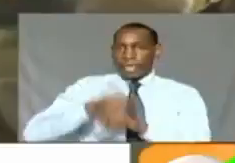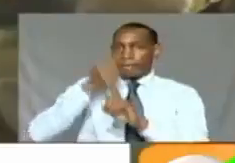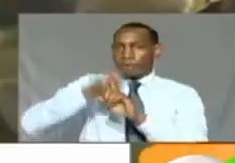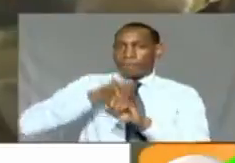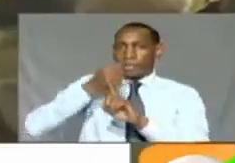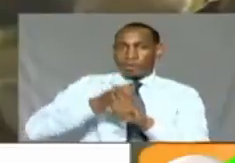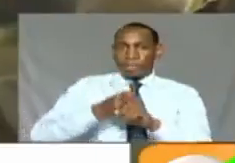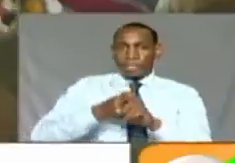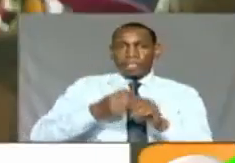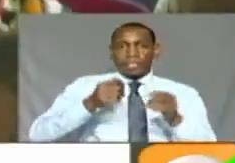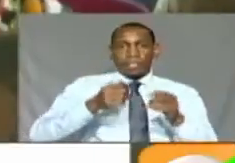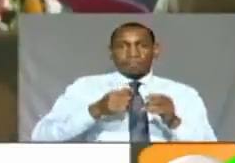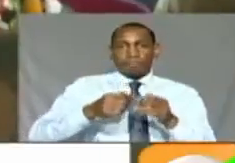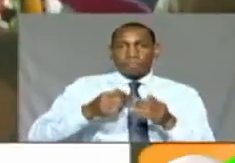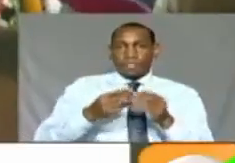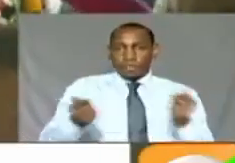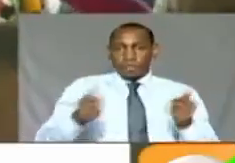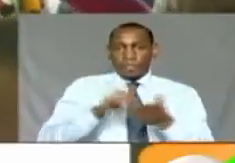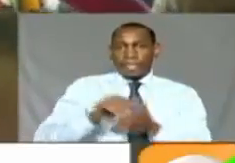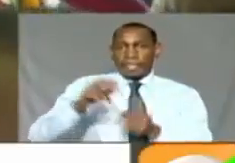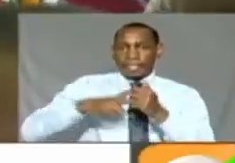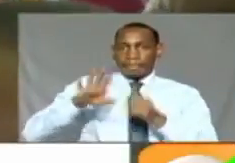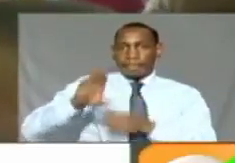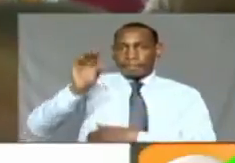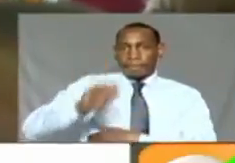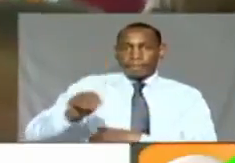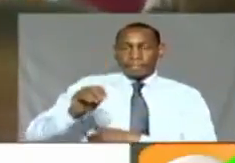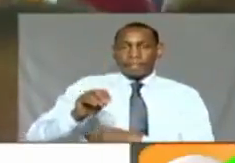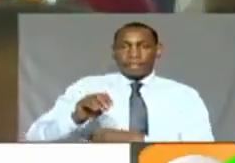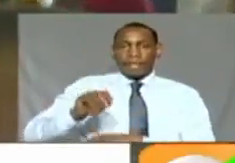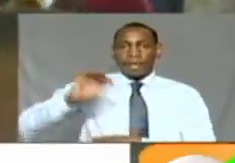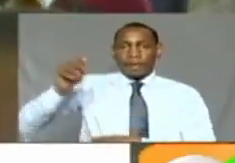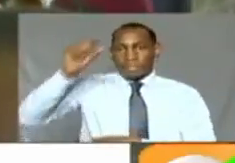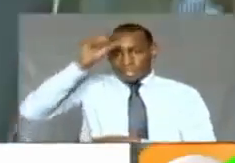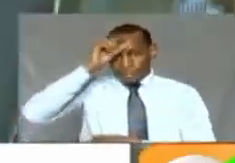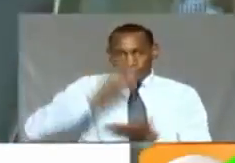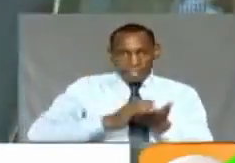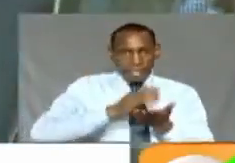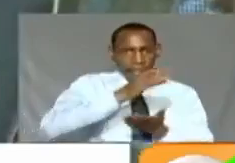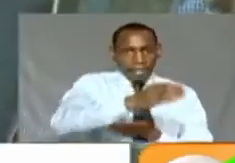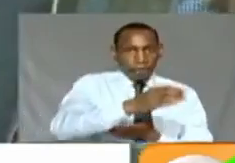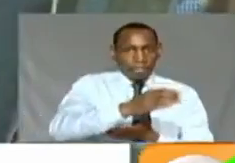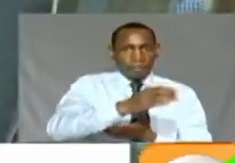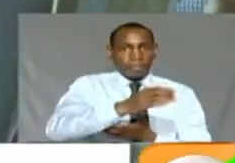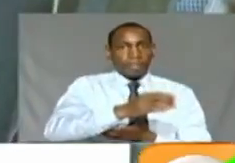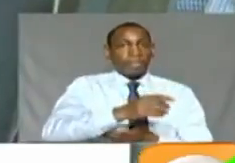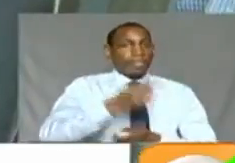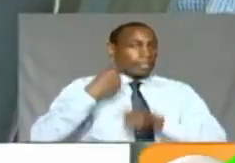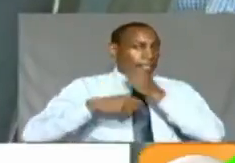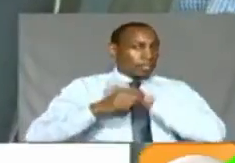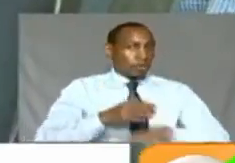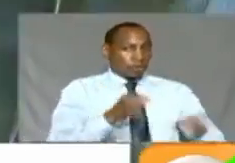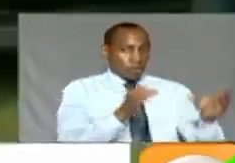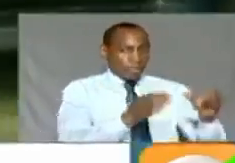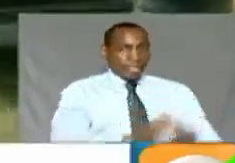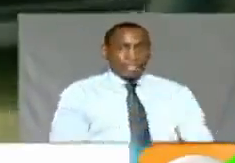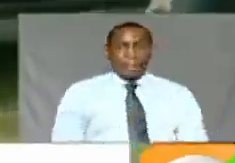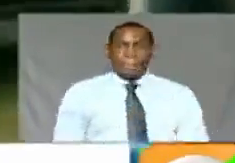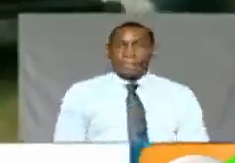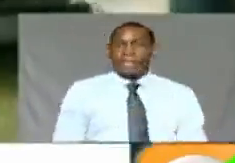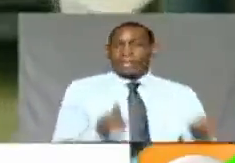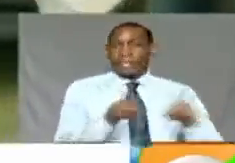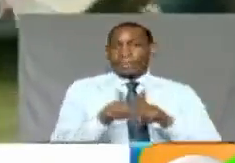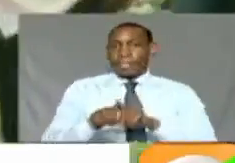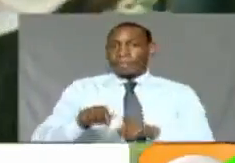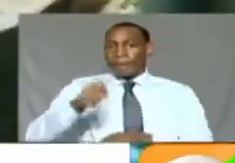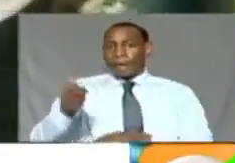radical measures, indicating that 75% of all county jobs should be given to the indigenous community. Nonetheless, a